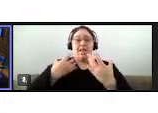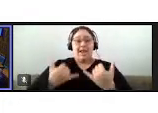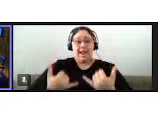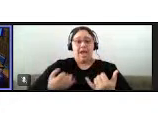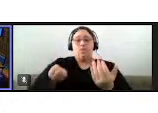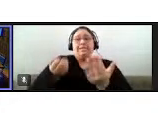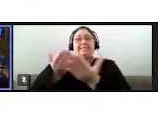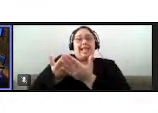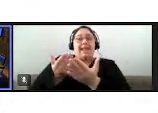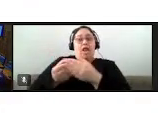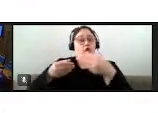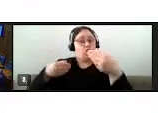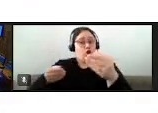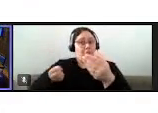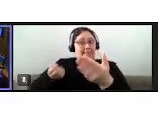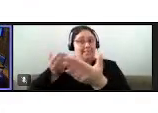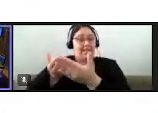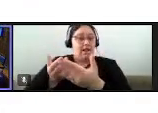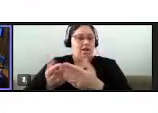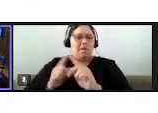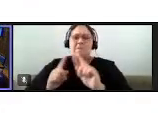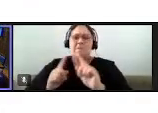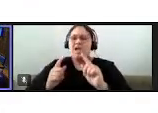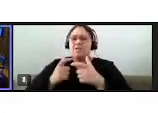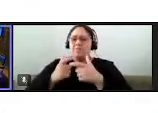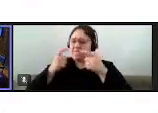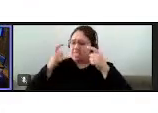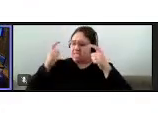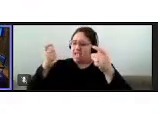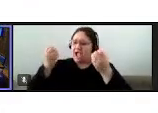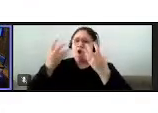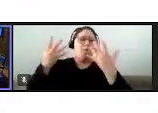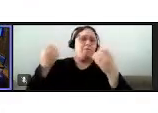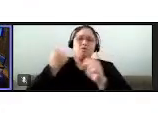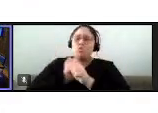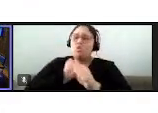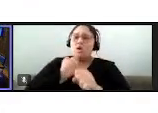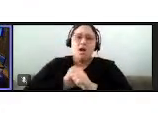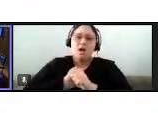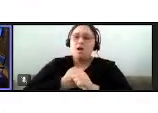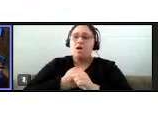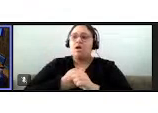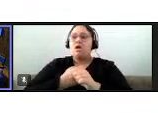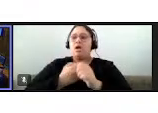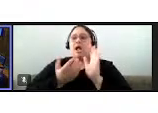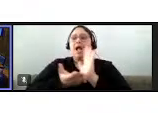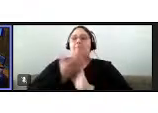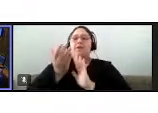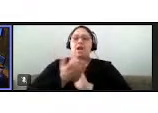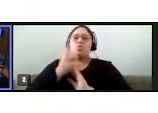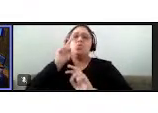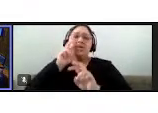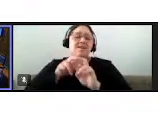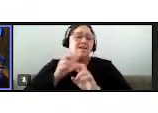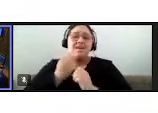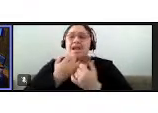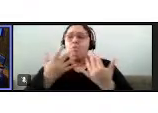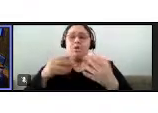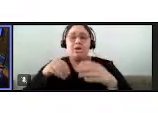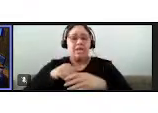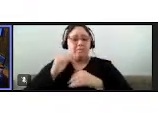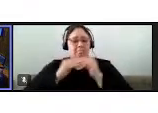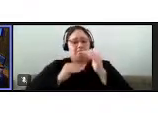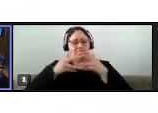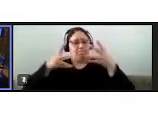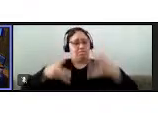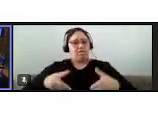tender document, how big is the work? How much upgrading do you need in this